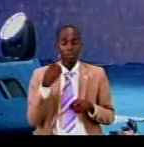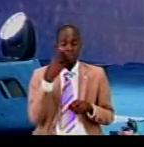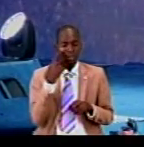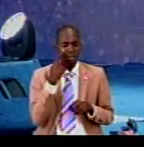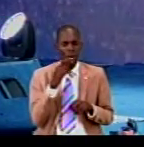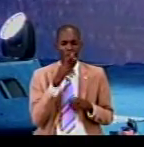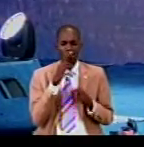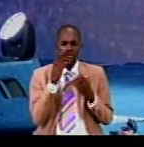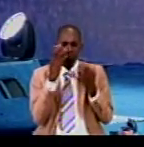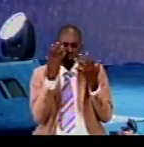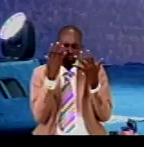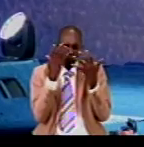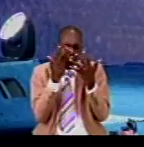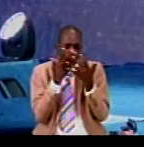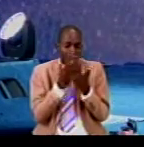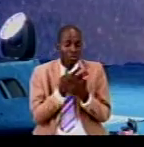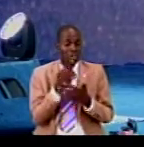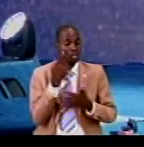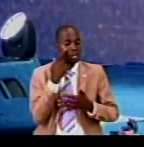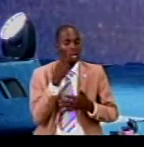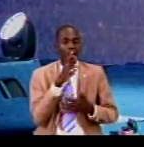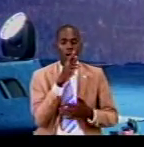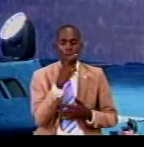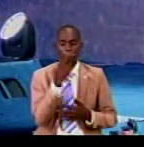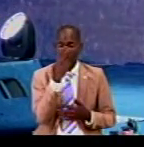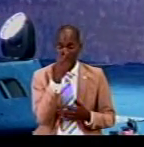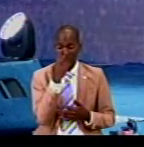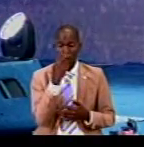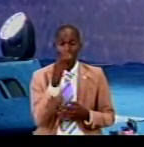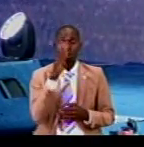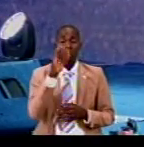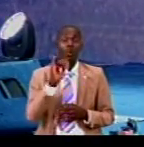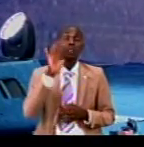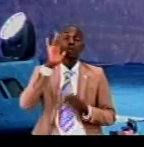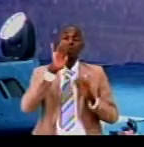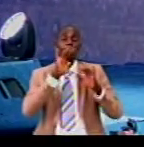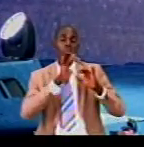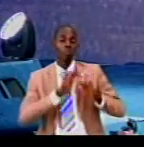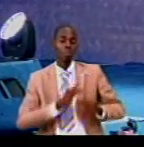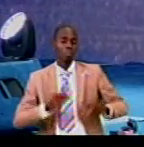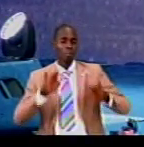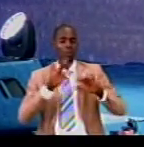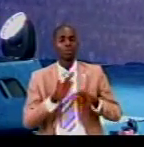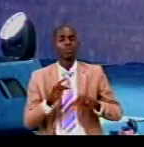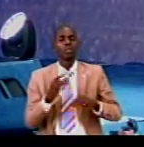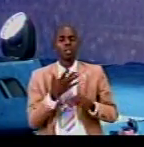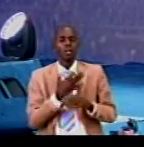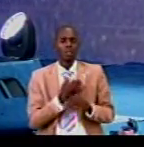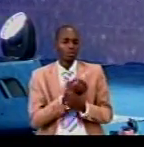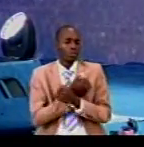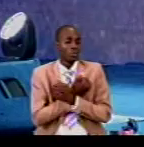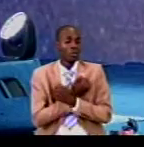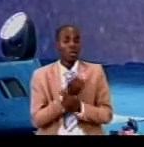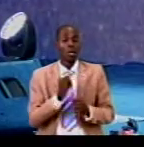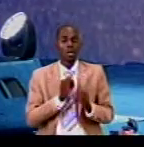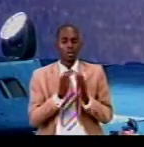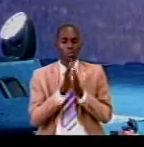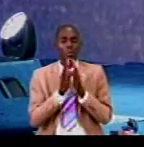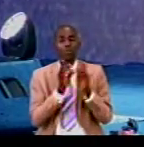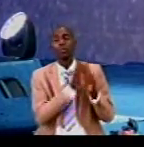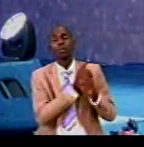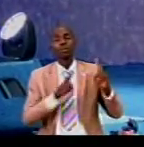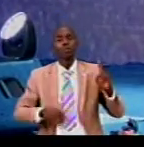pray, Lord, touch those blind eyes now. Amen. Open the blind eyes in Jesus'